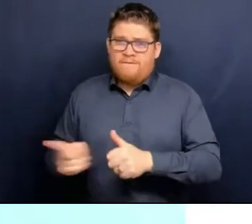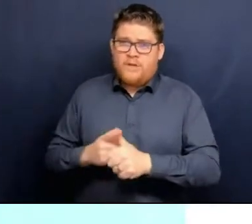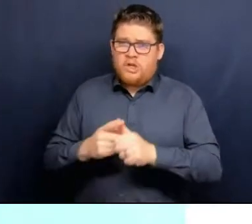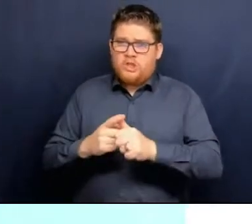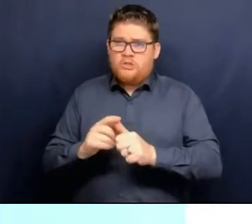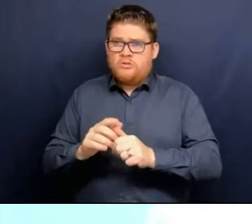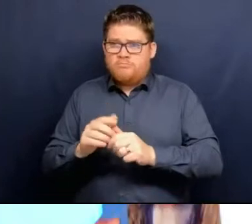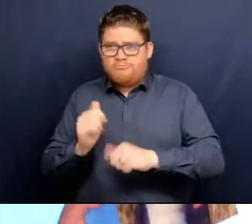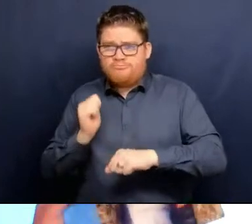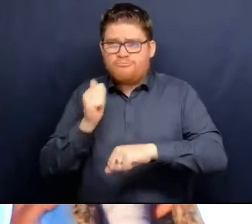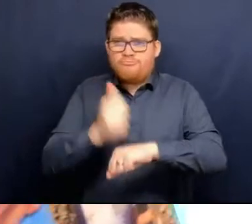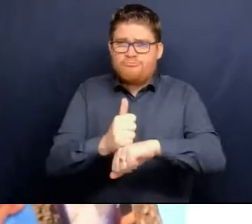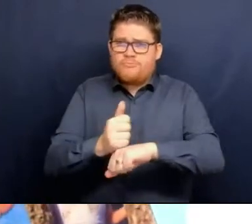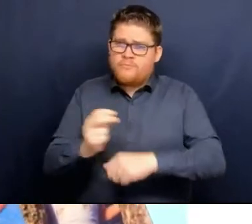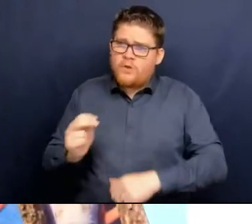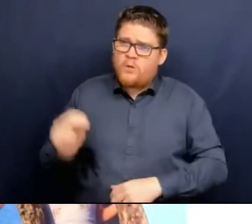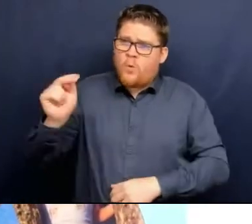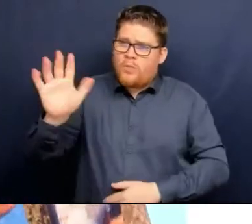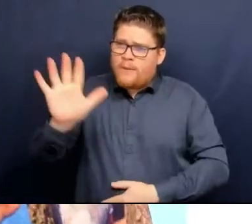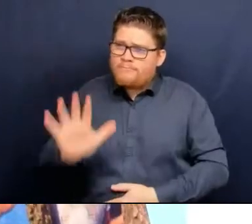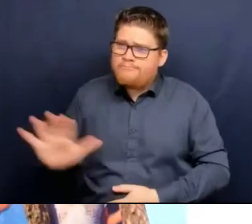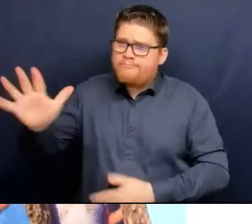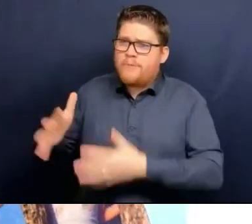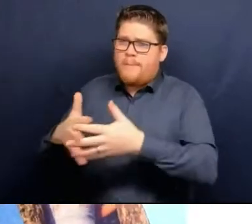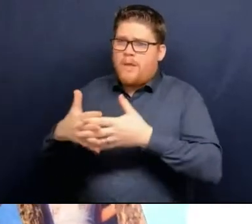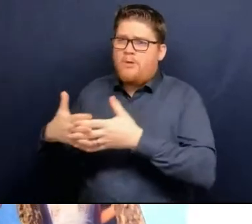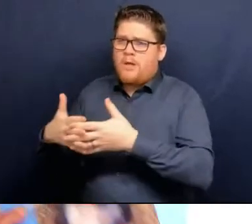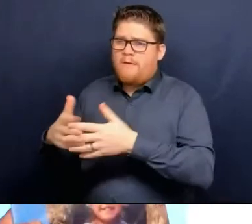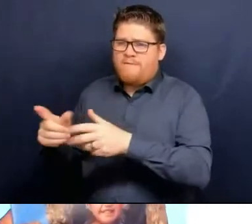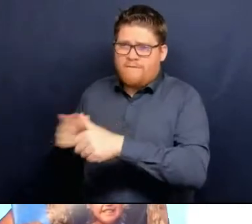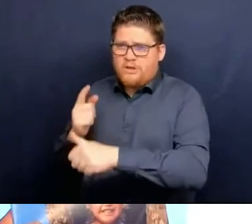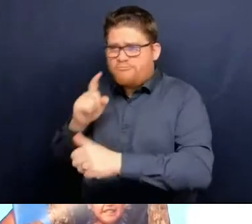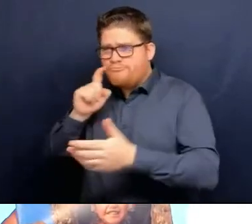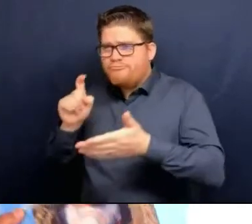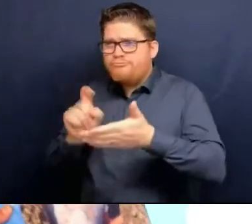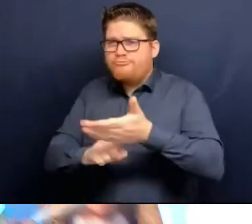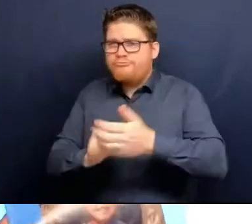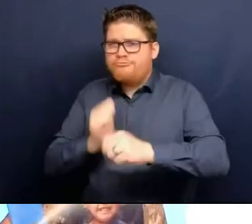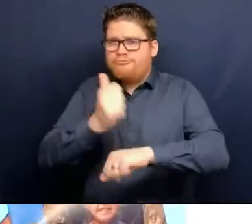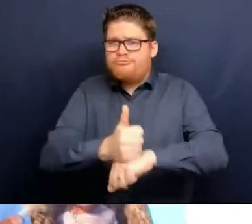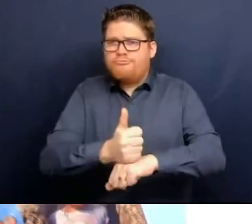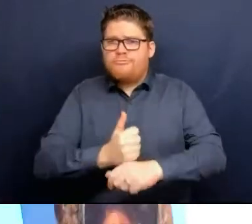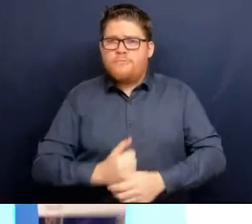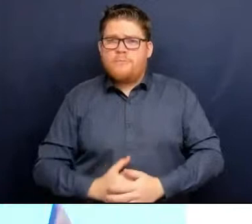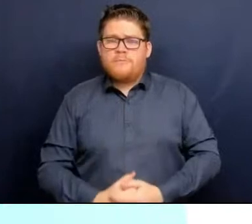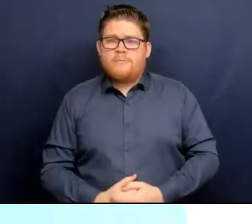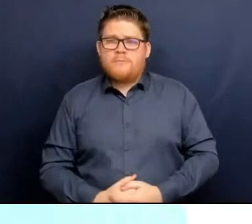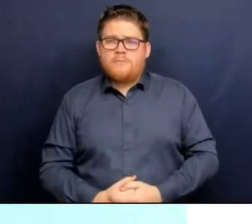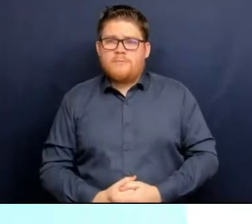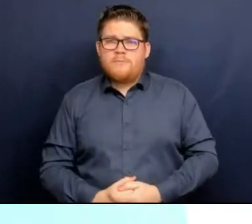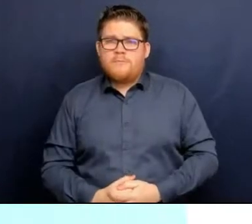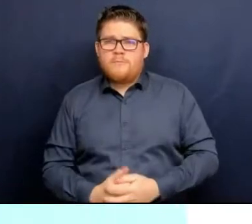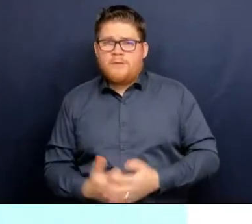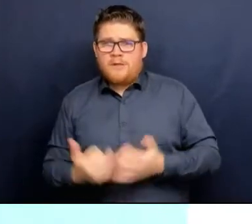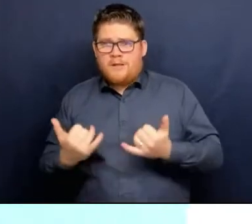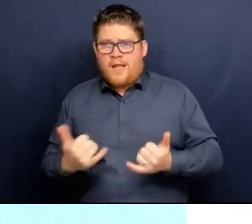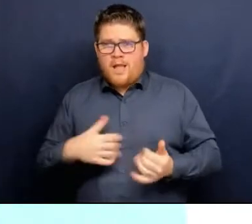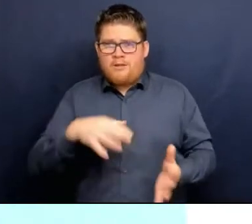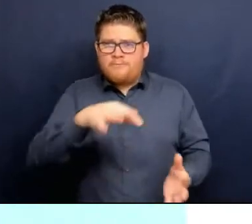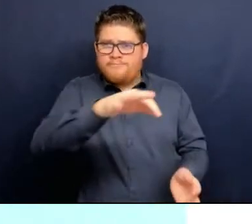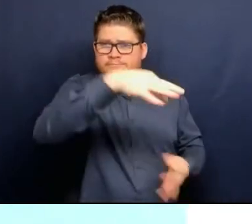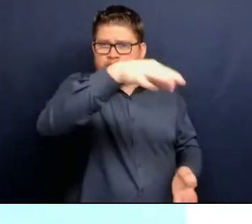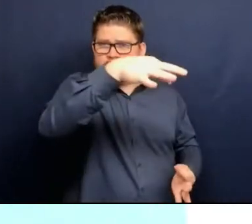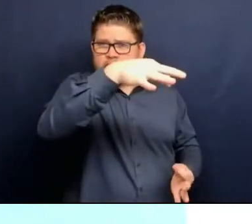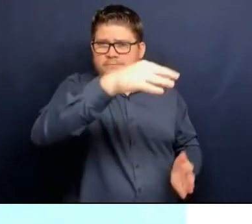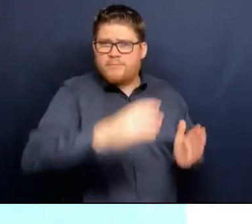here today we're presenting in the legislature this document. This is the action plan, the first